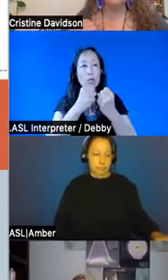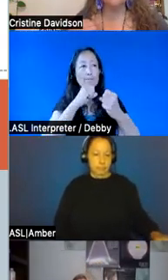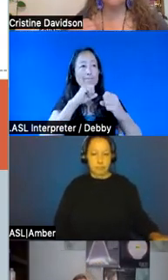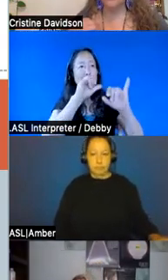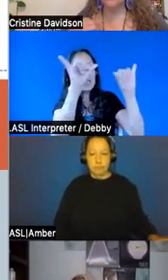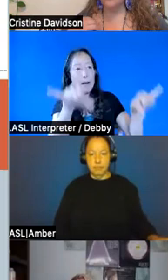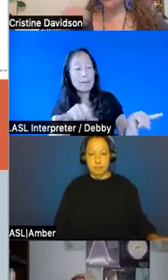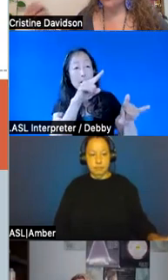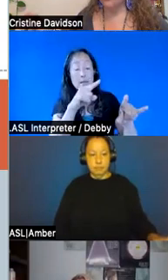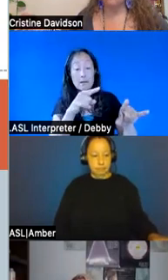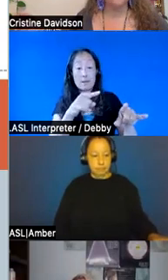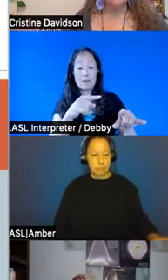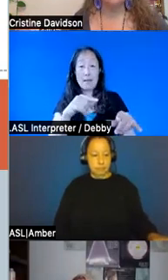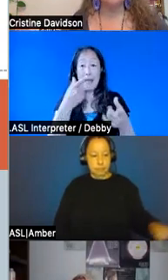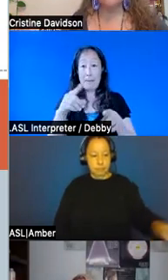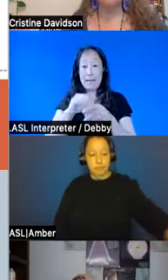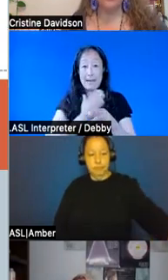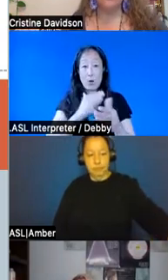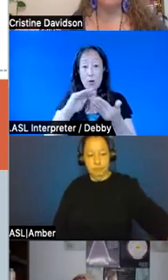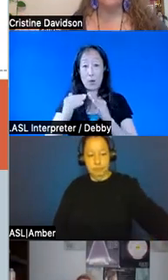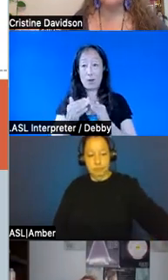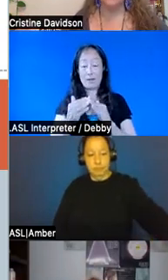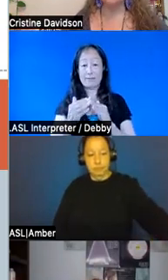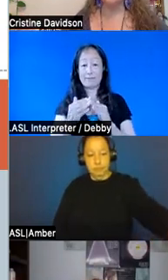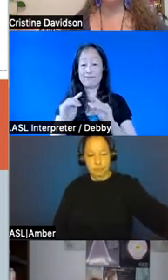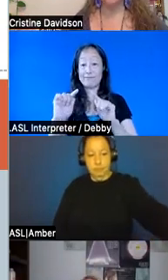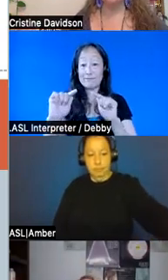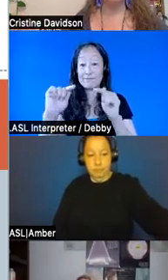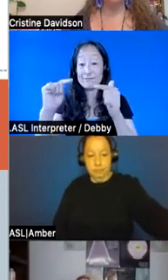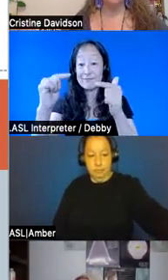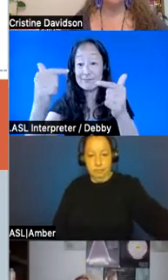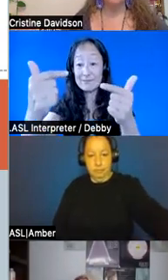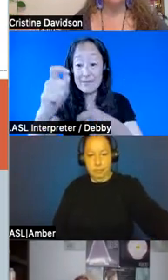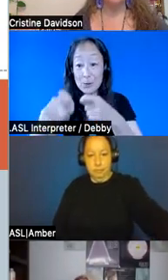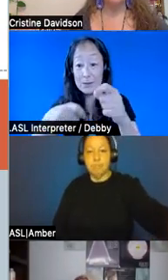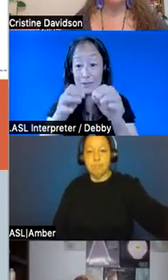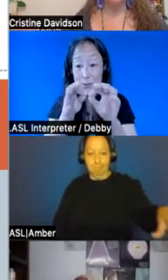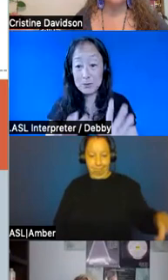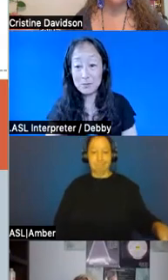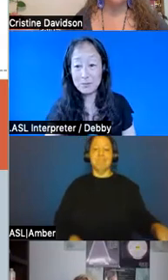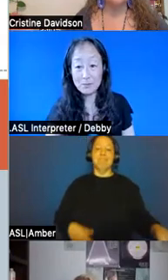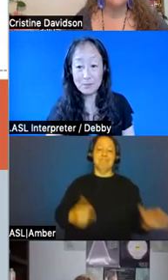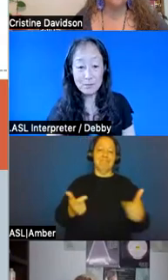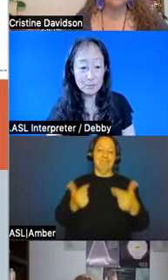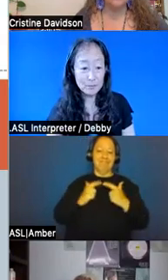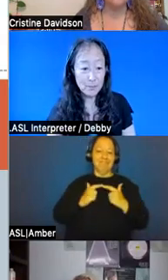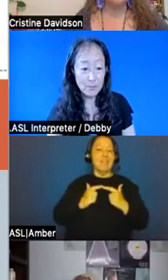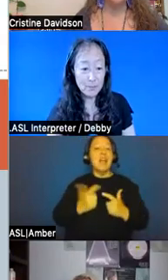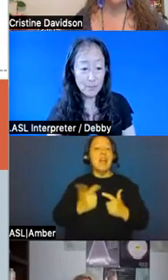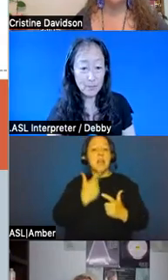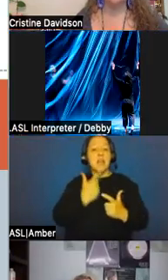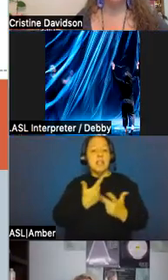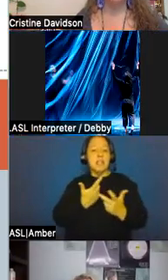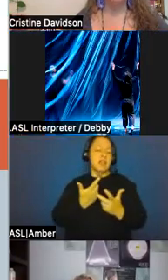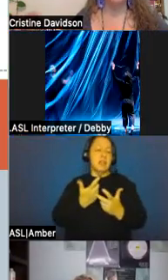even comes with, you know, talking with my brother if he's telling some kind of, you know,